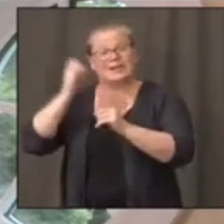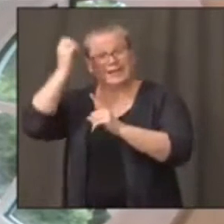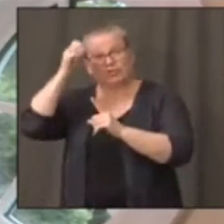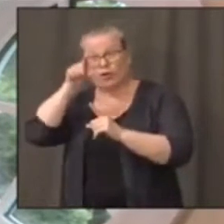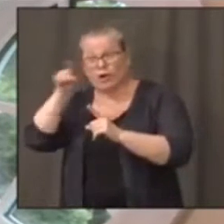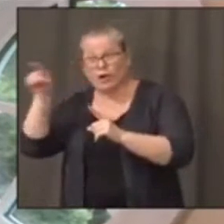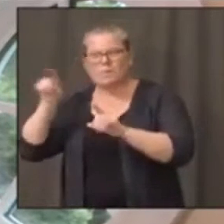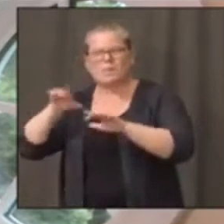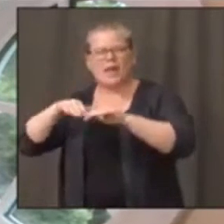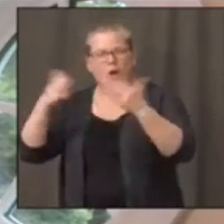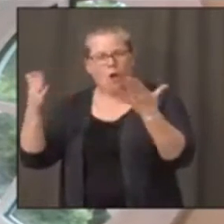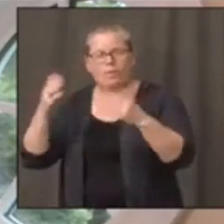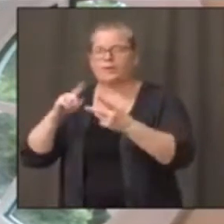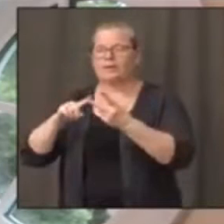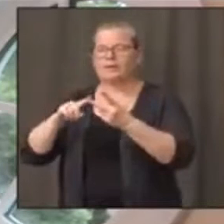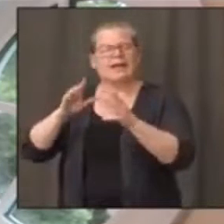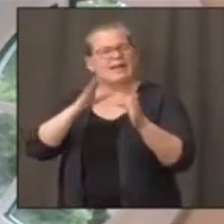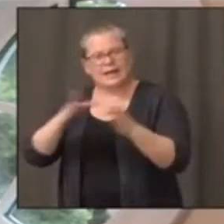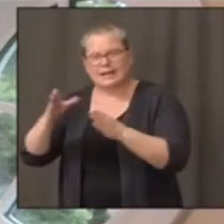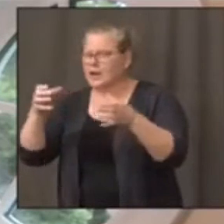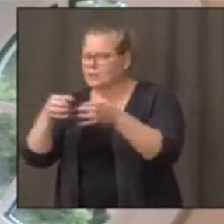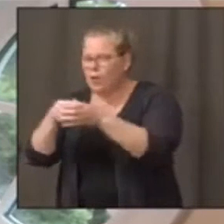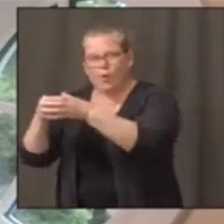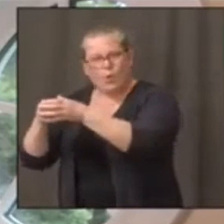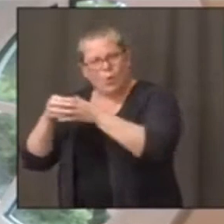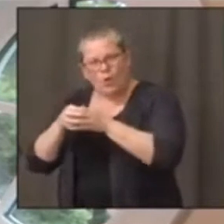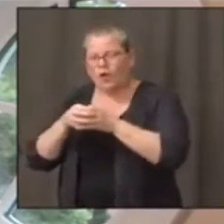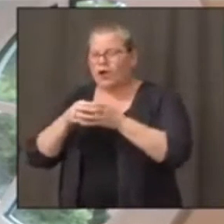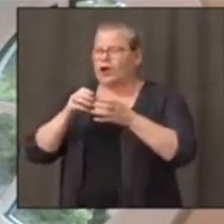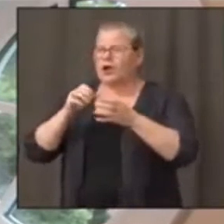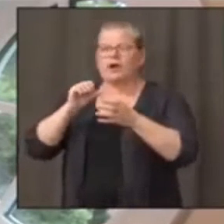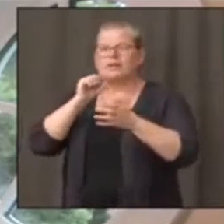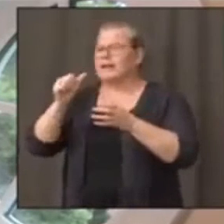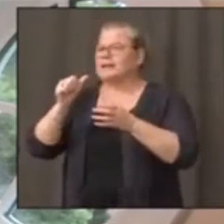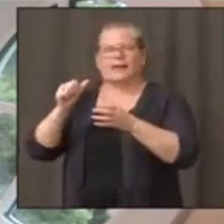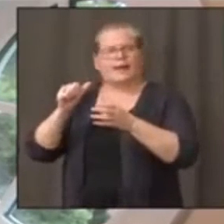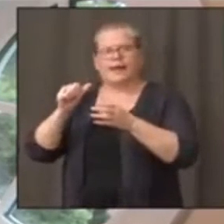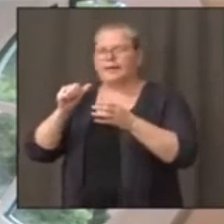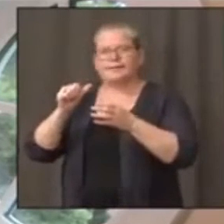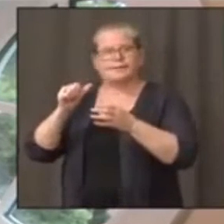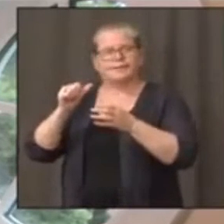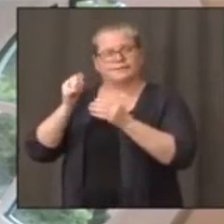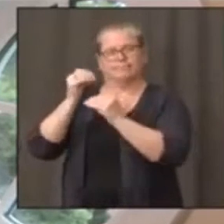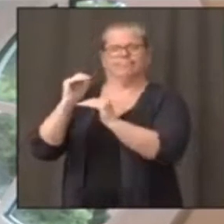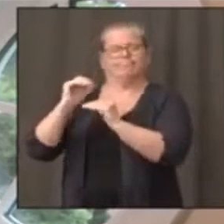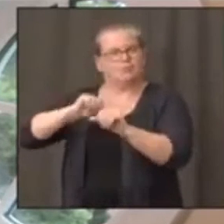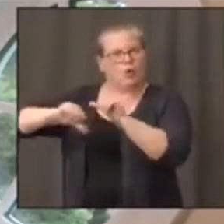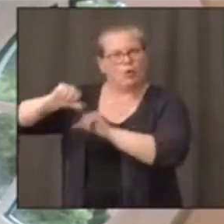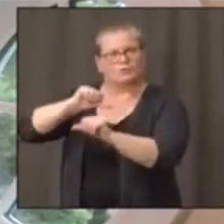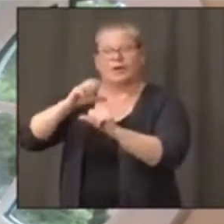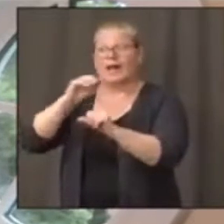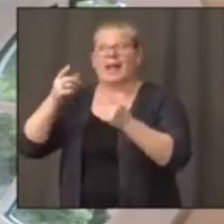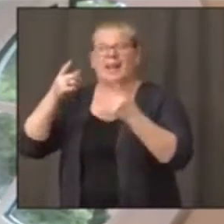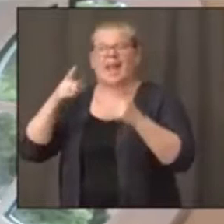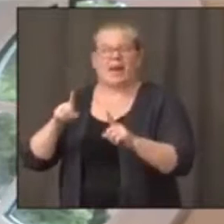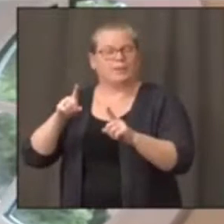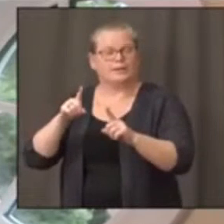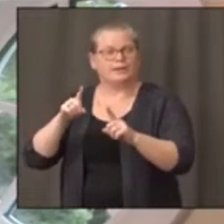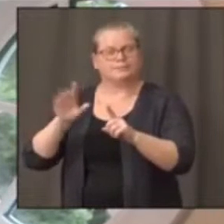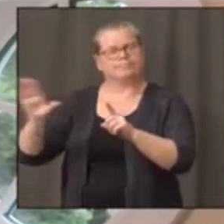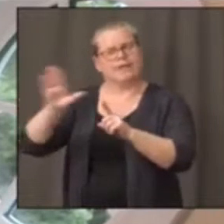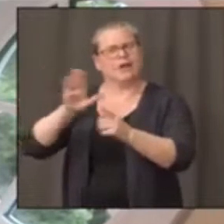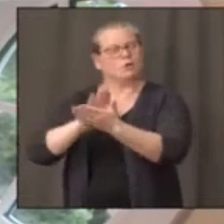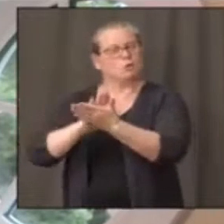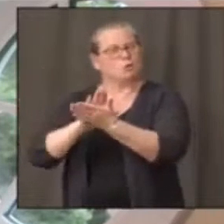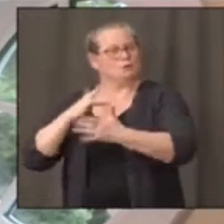to de-densify their schools. And their schools are sort of the physical plans of their schools. They're known to be crowded, and